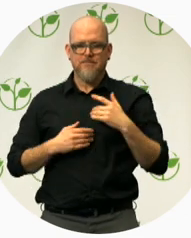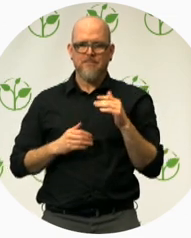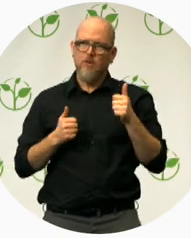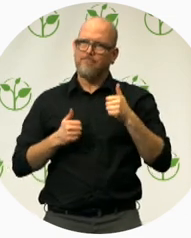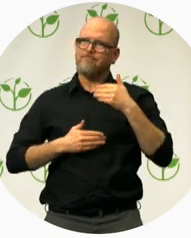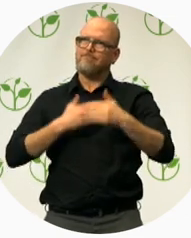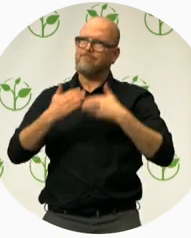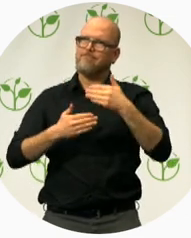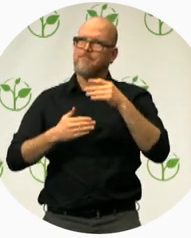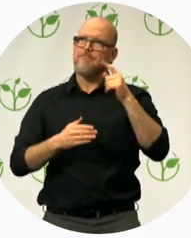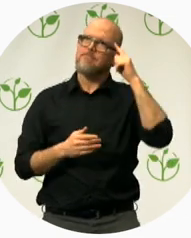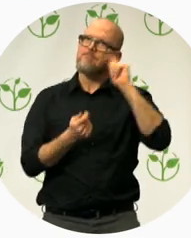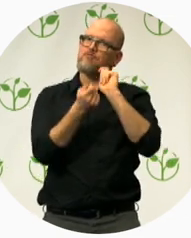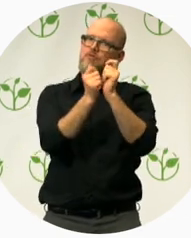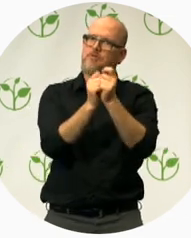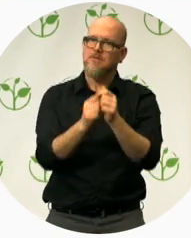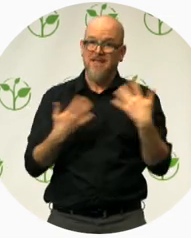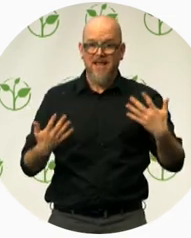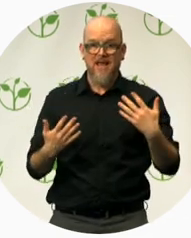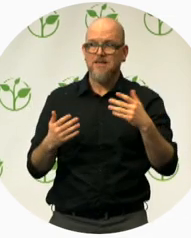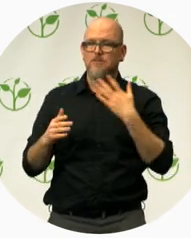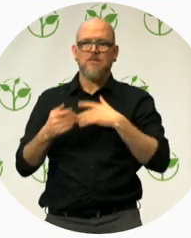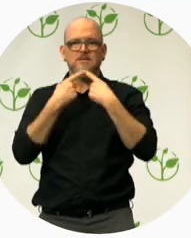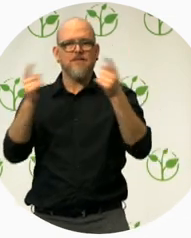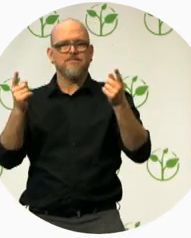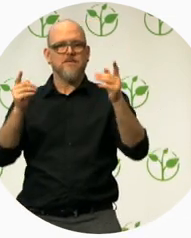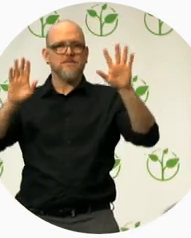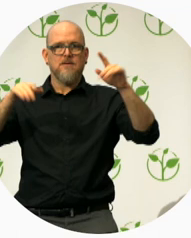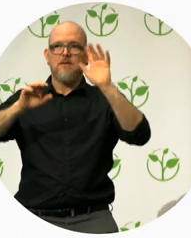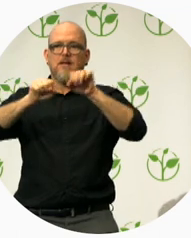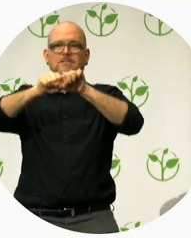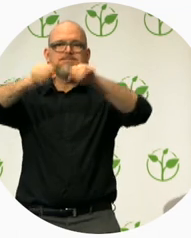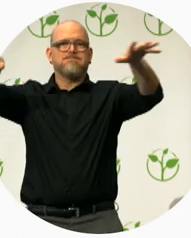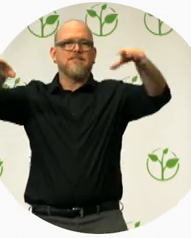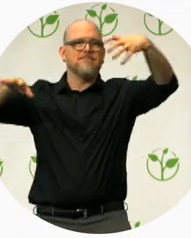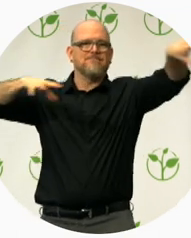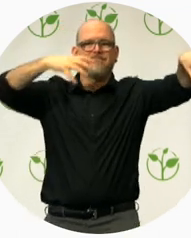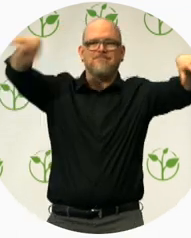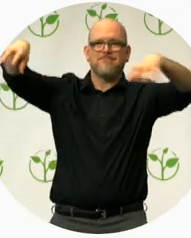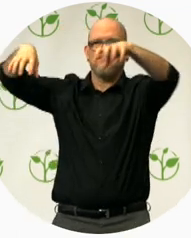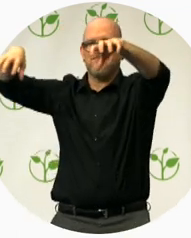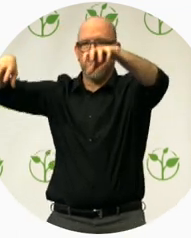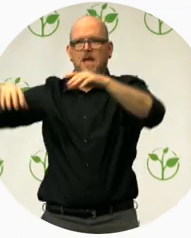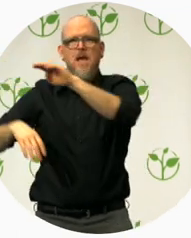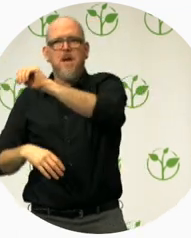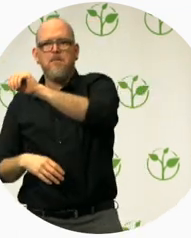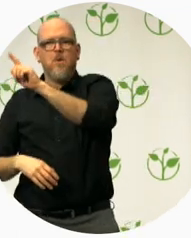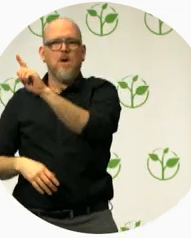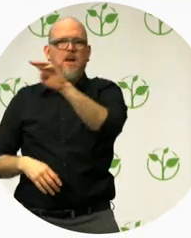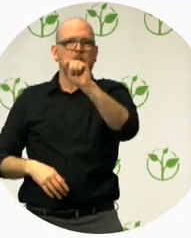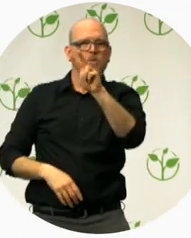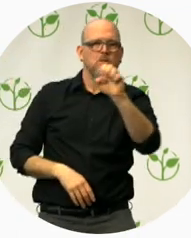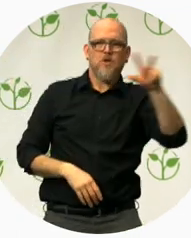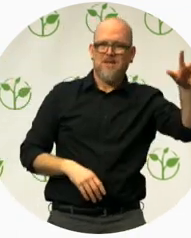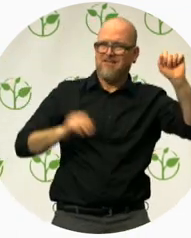are now to go into your breakout rooms, M1, M2, and M3, from midday. And you're to be back here at 4:30, guys. We